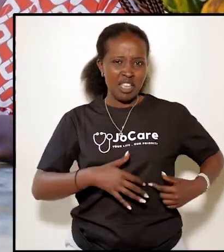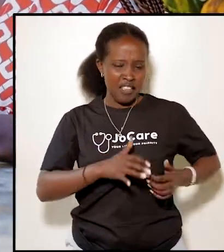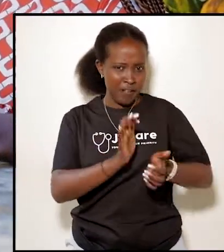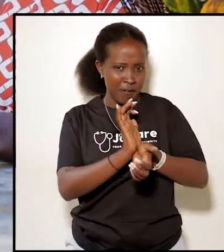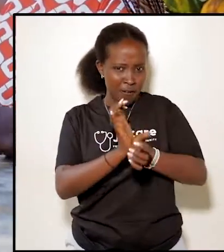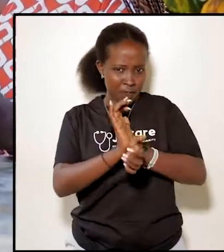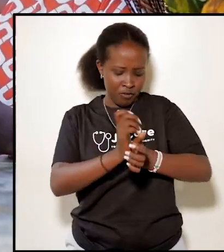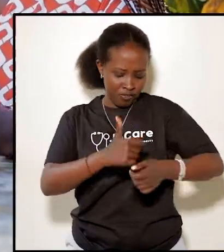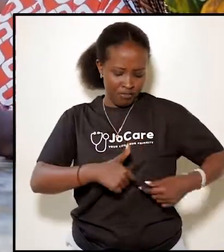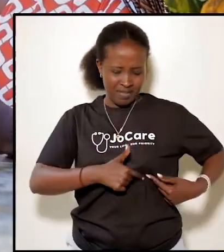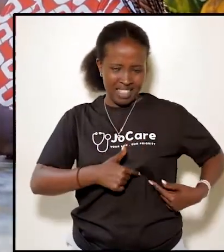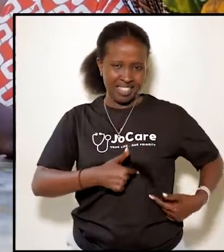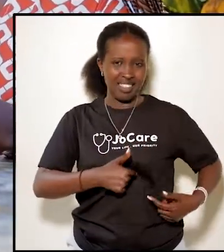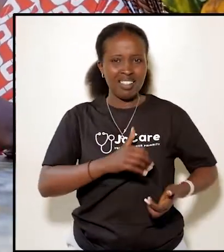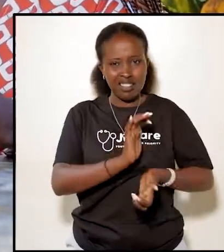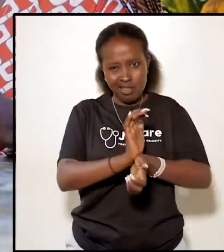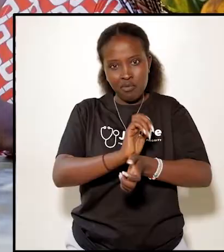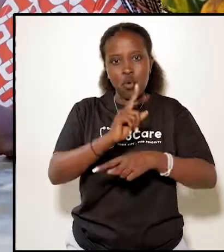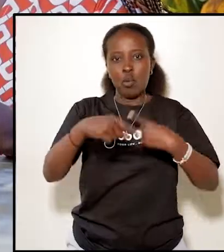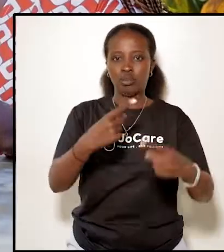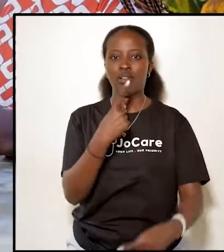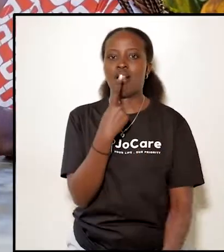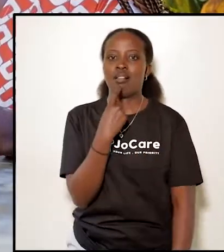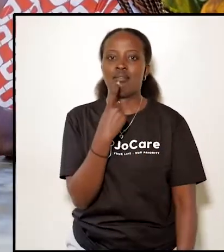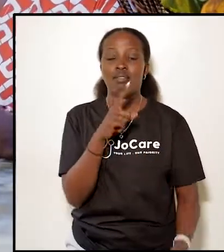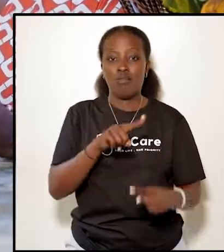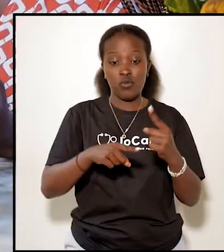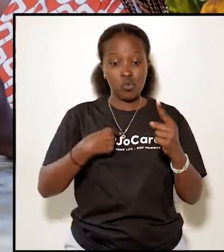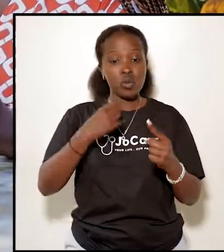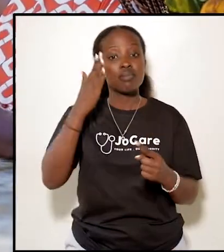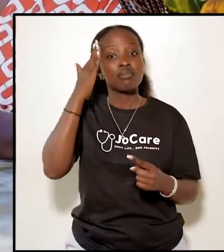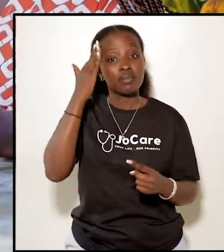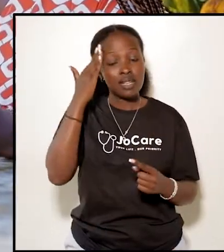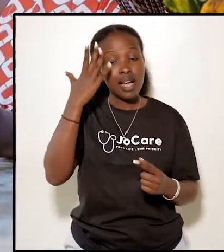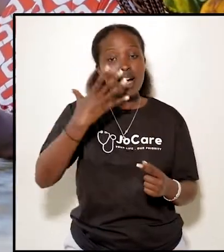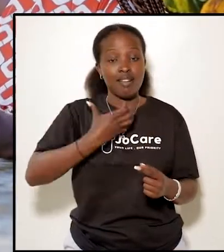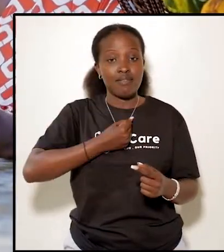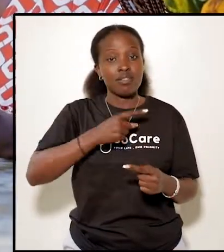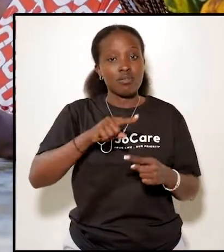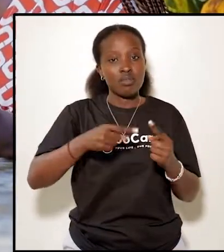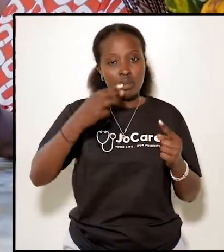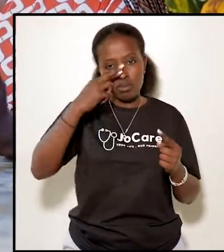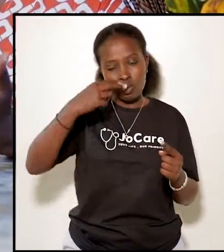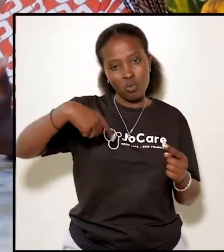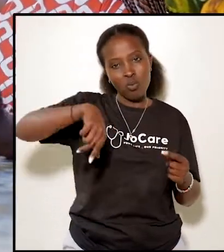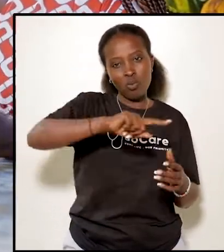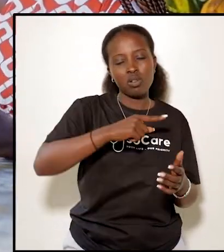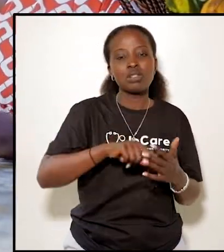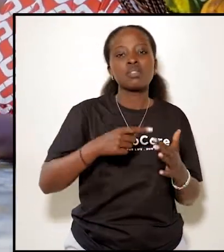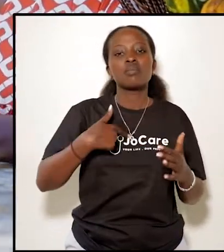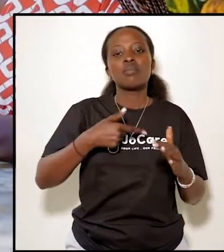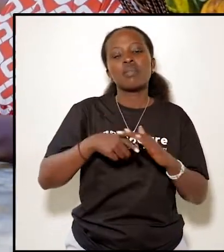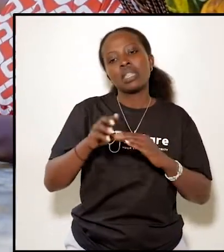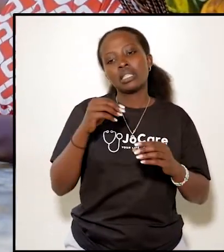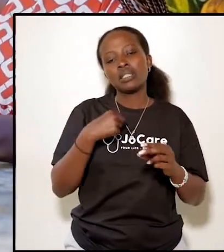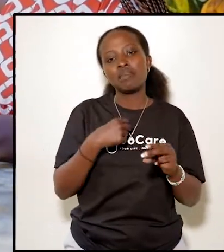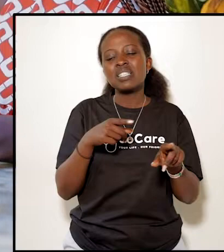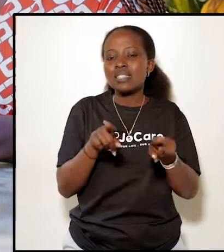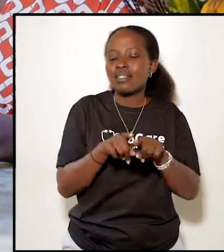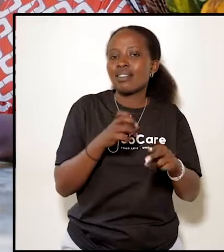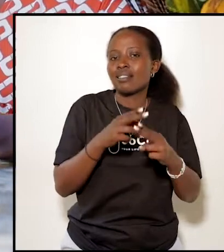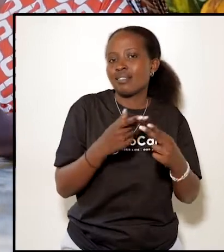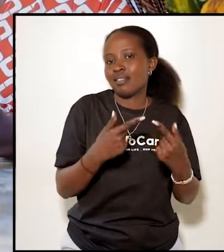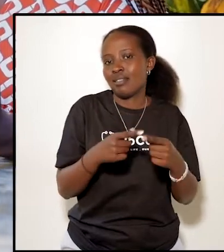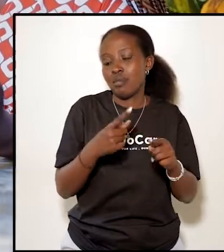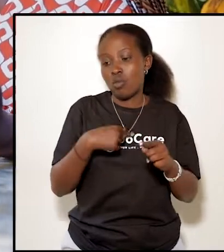stomach pain. Okay. So if you have these terrible pains, but then you're not having any flow, that may be an escorting